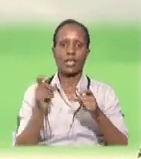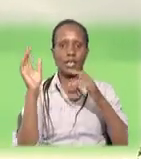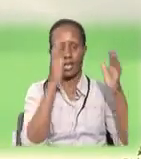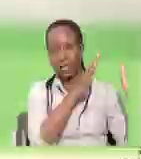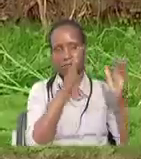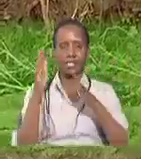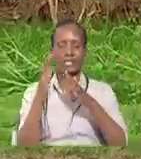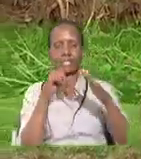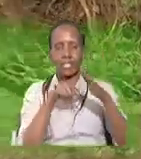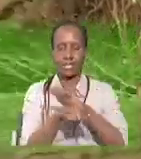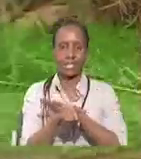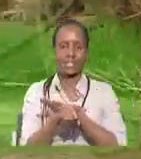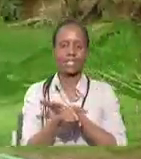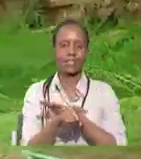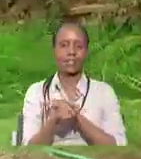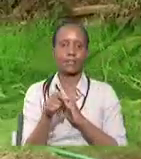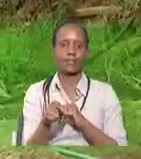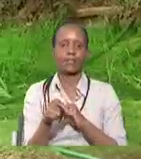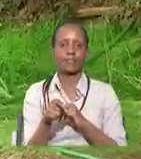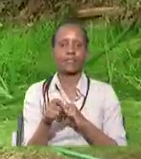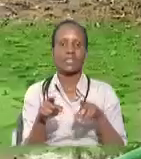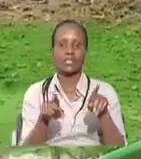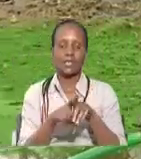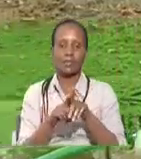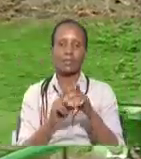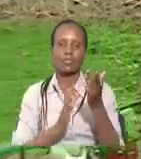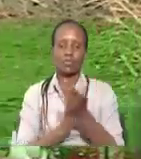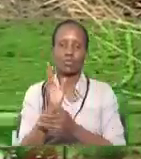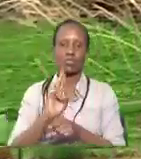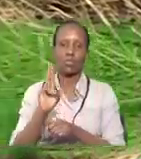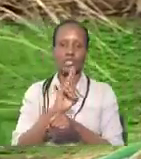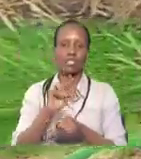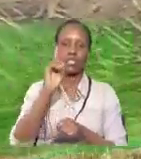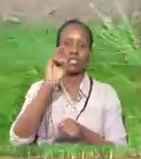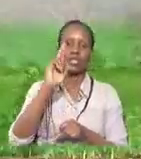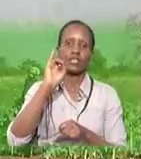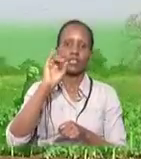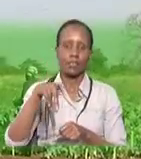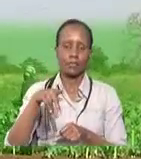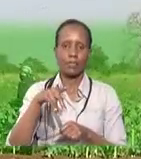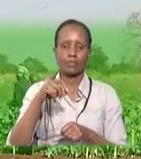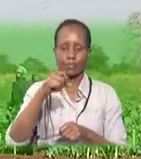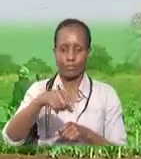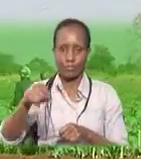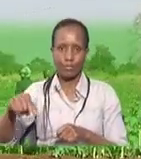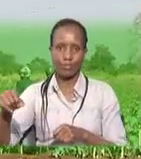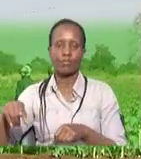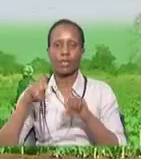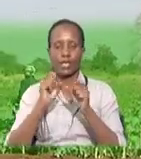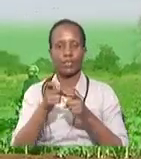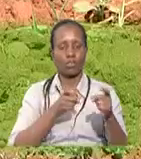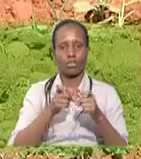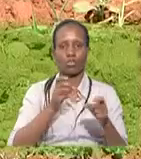the greenhouse. By using drip irrigation, water is conveyed under pressure through a pipe system to the